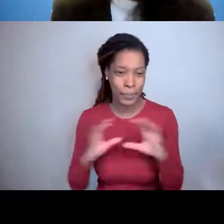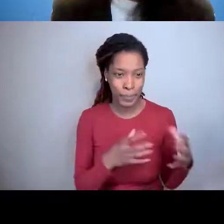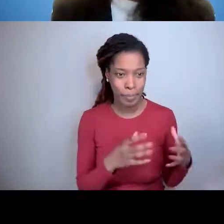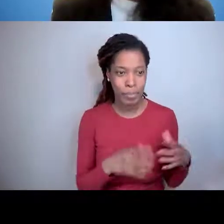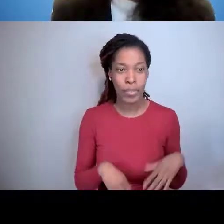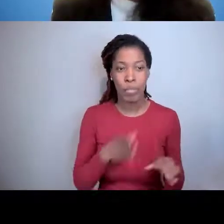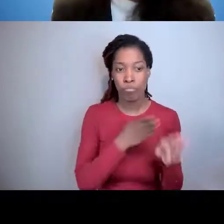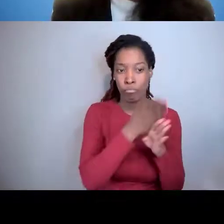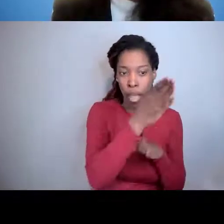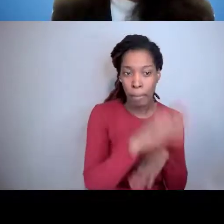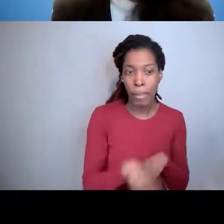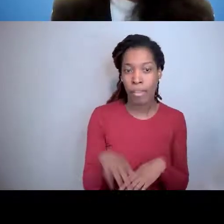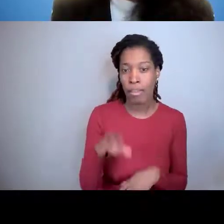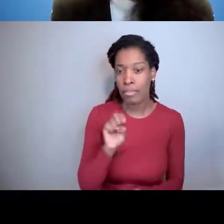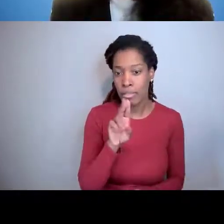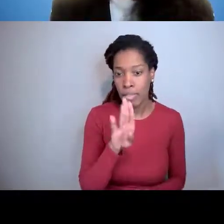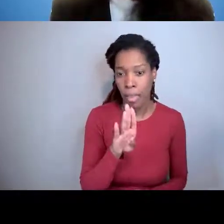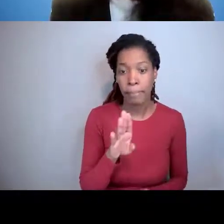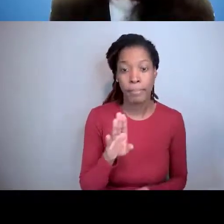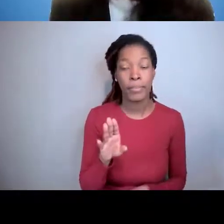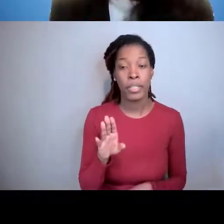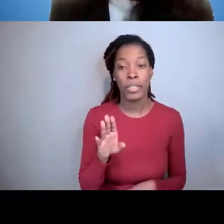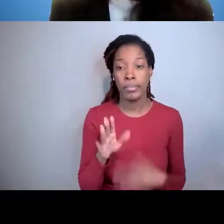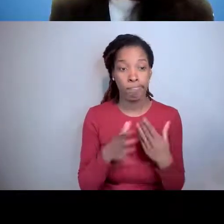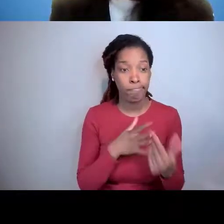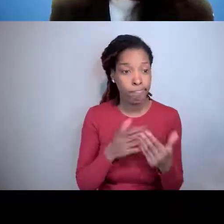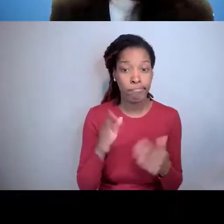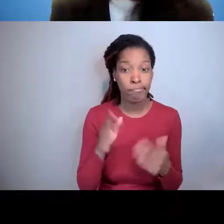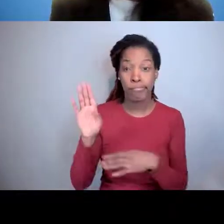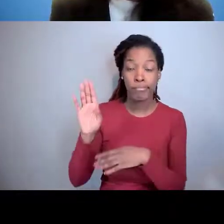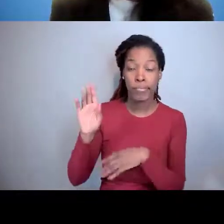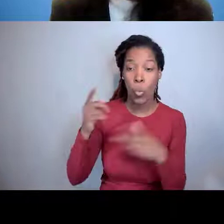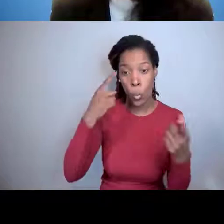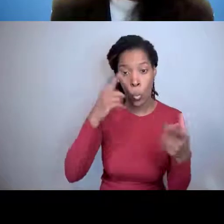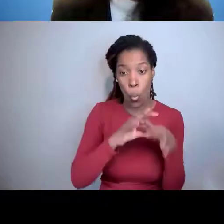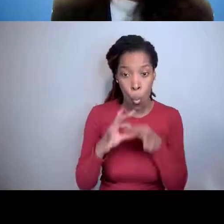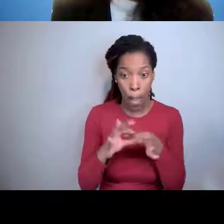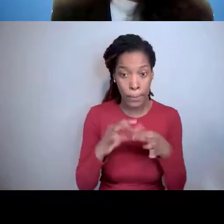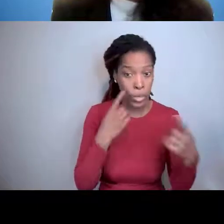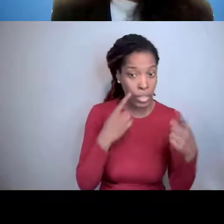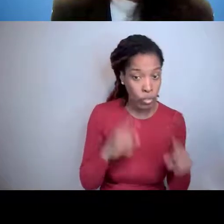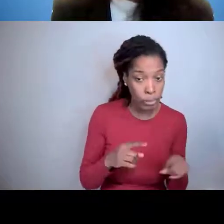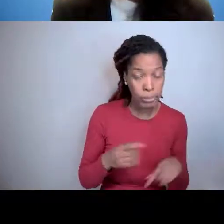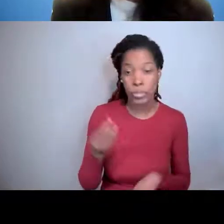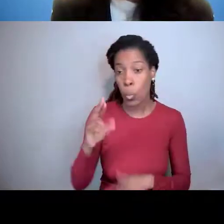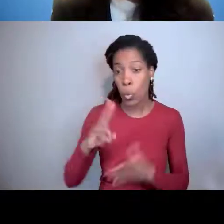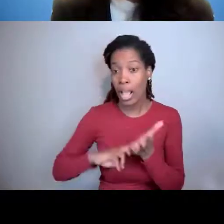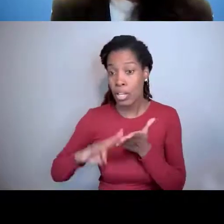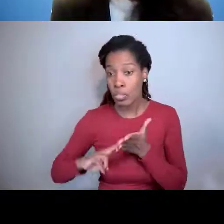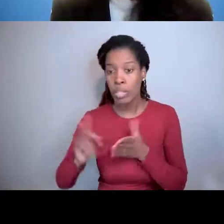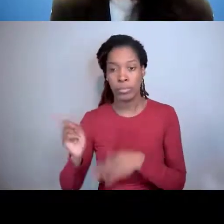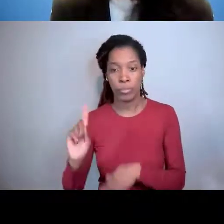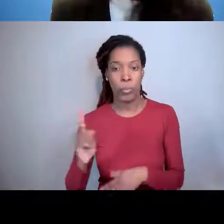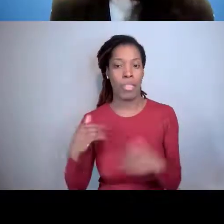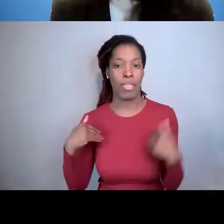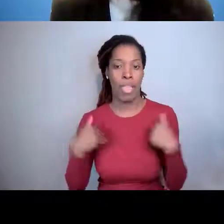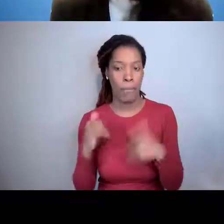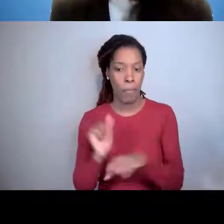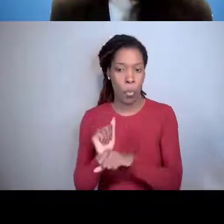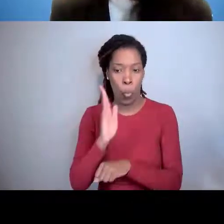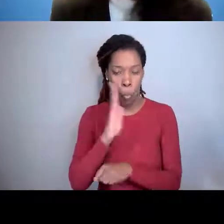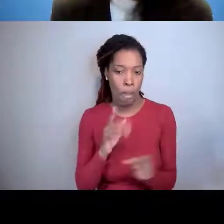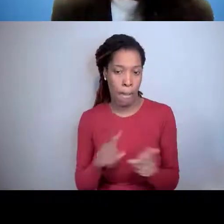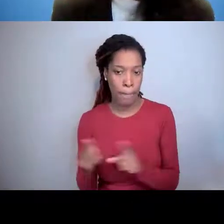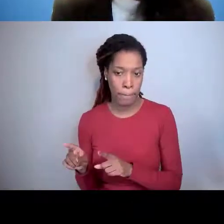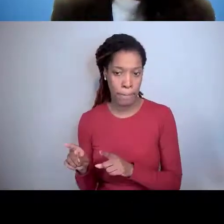in collaborations, whether it be cooperative agreements or contracts where animal work will be conducted. And this means